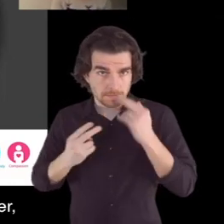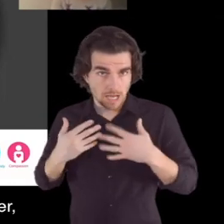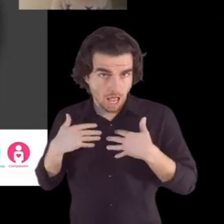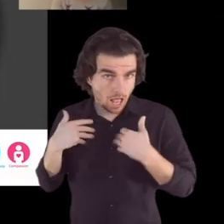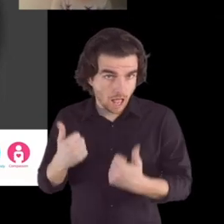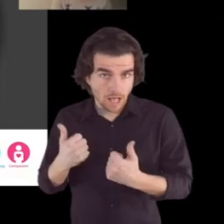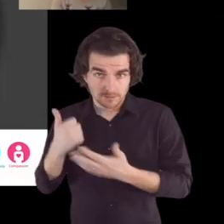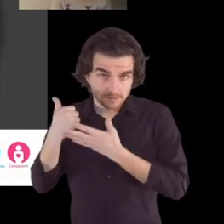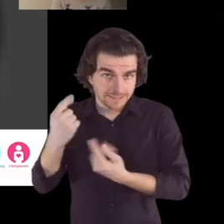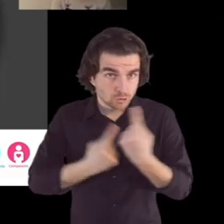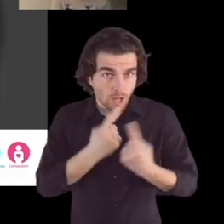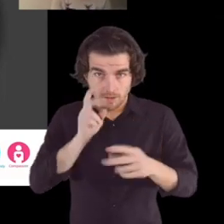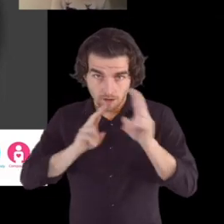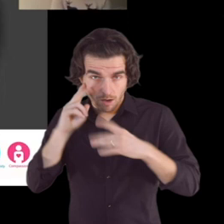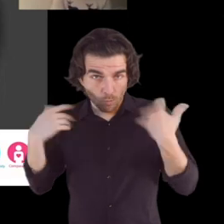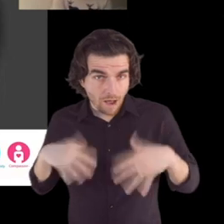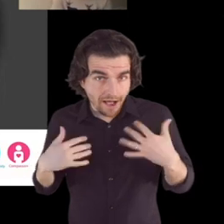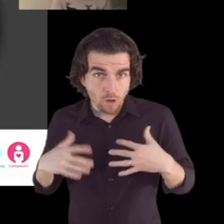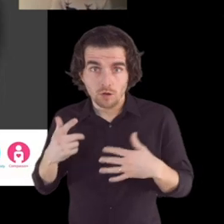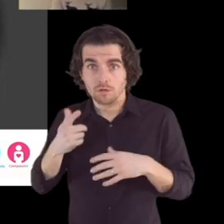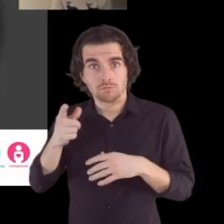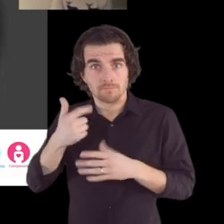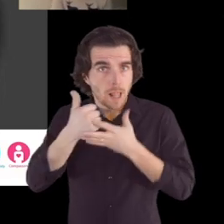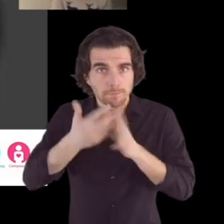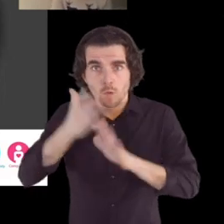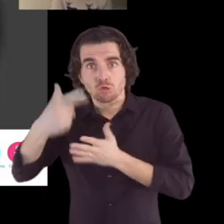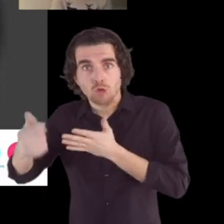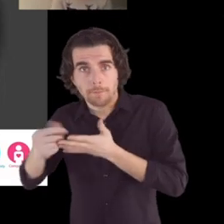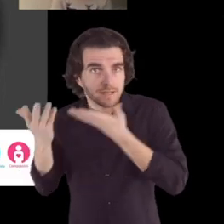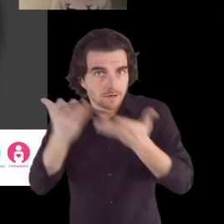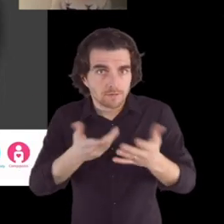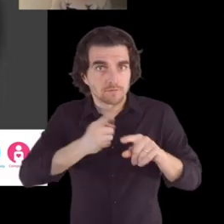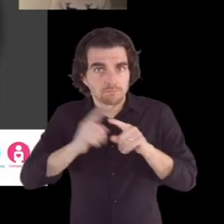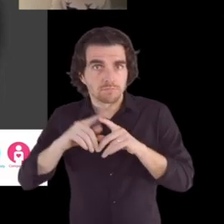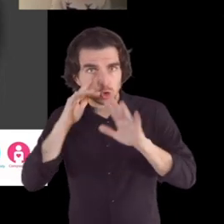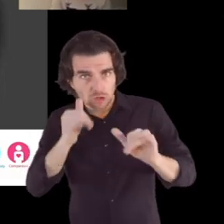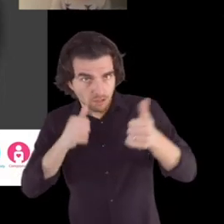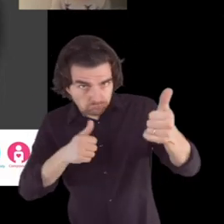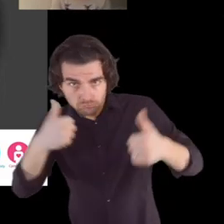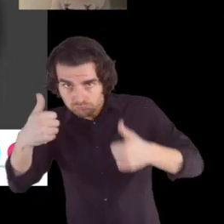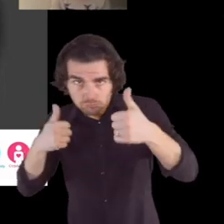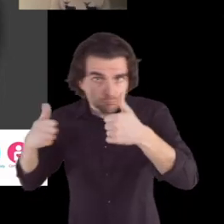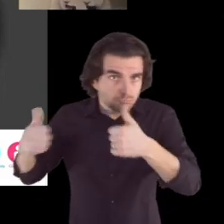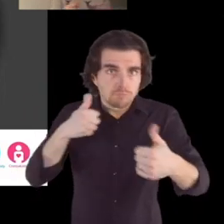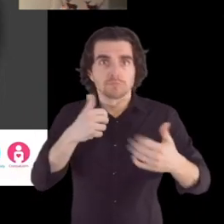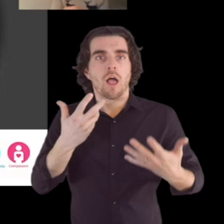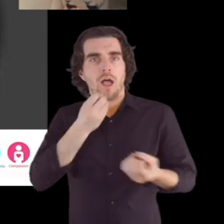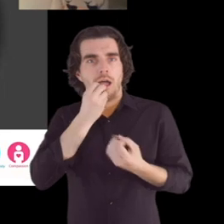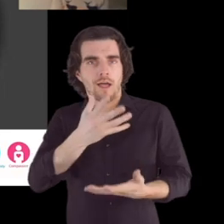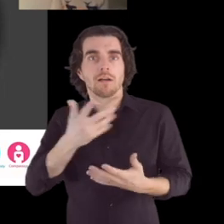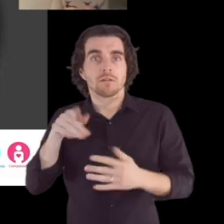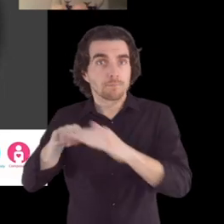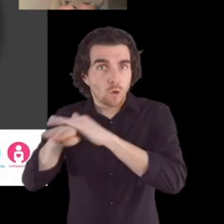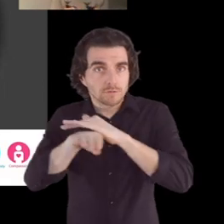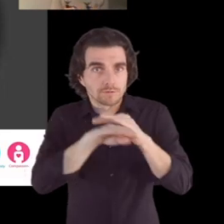helping each other, and I think we all saw that. You know, neighbours were getting shopping for other people and checking in with each other, and, you know, around here